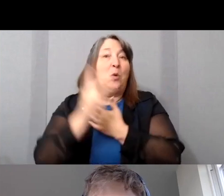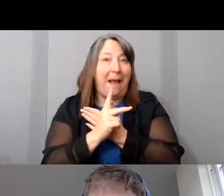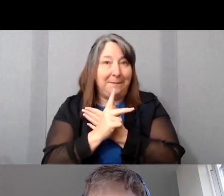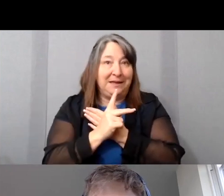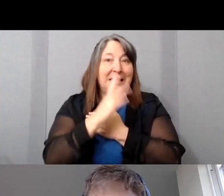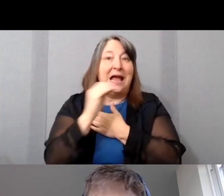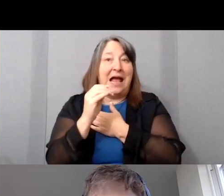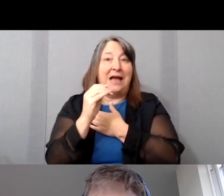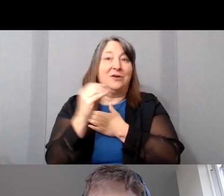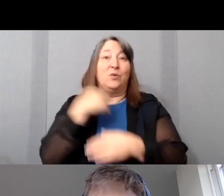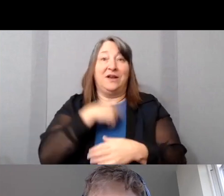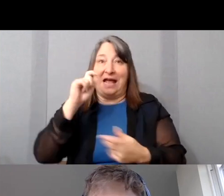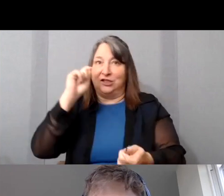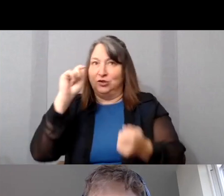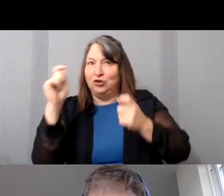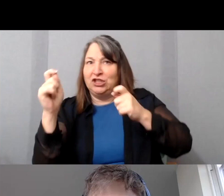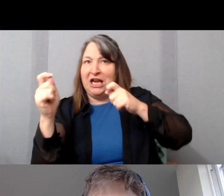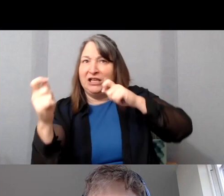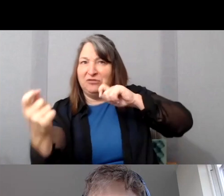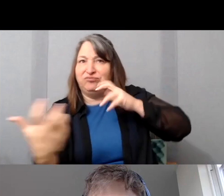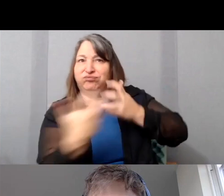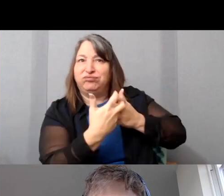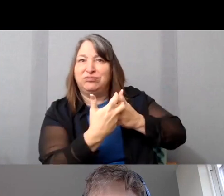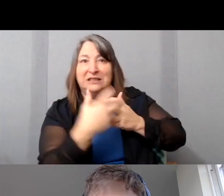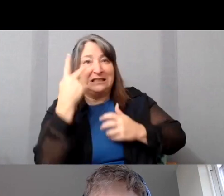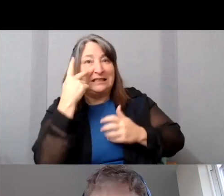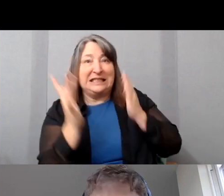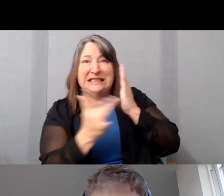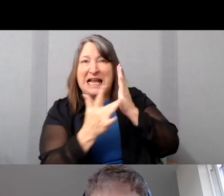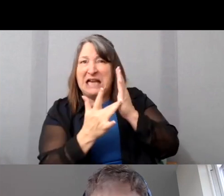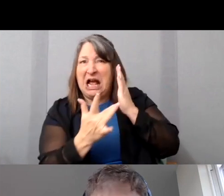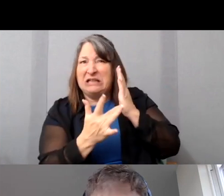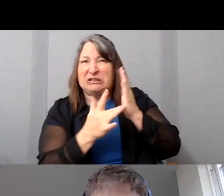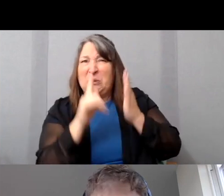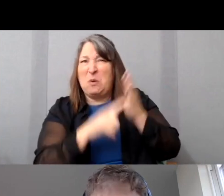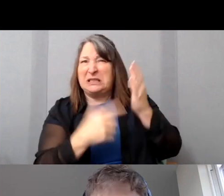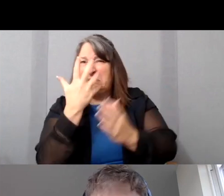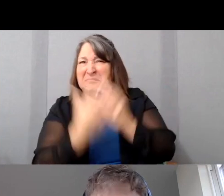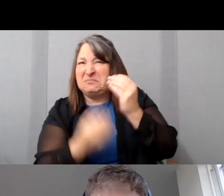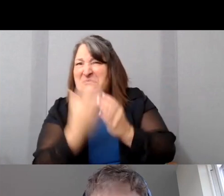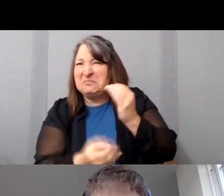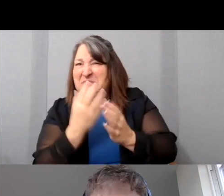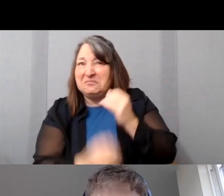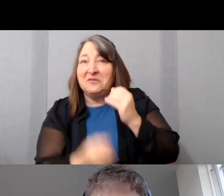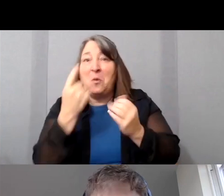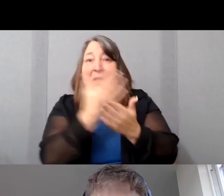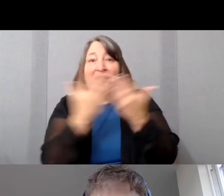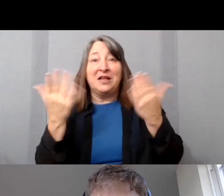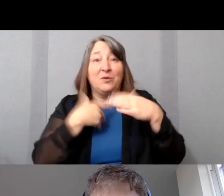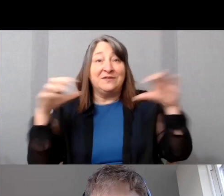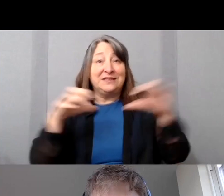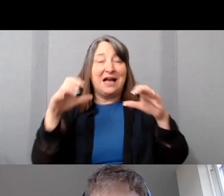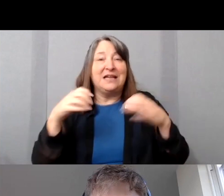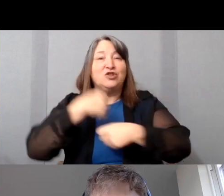we've had to adapt is to see where the technology gaps are. So one thing that we've done is created partnerships